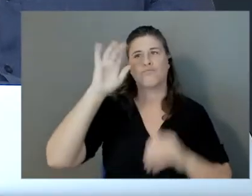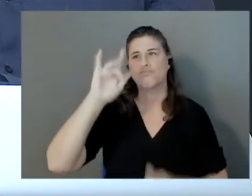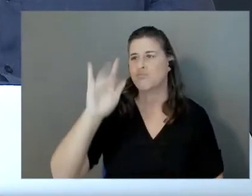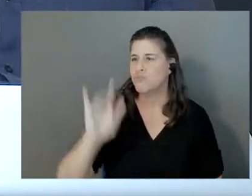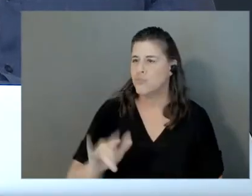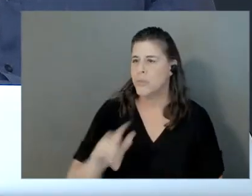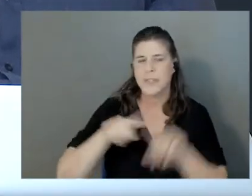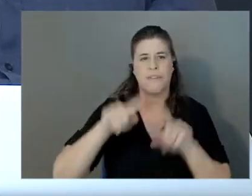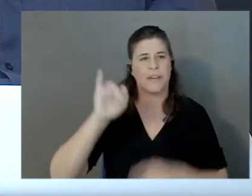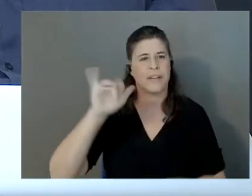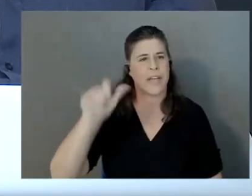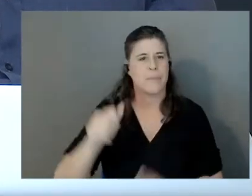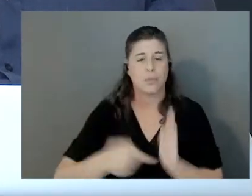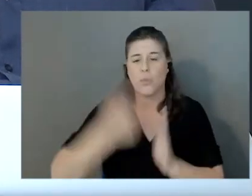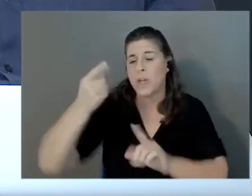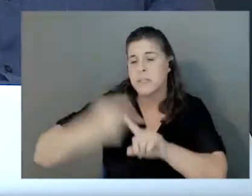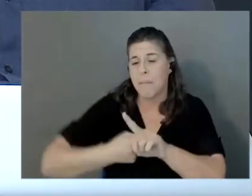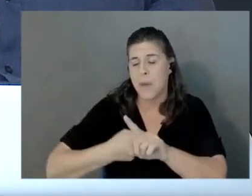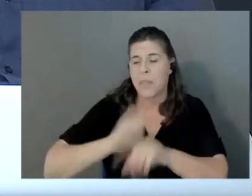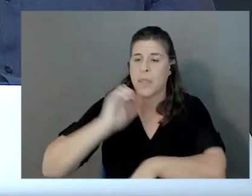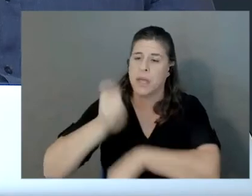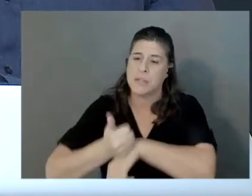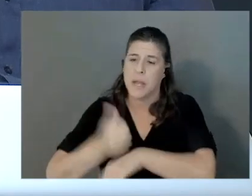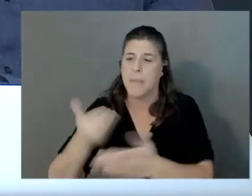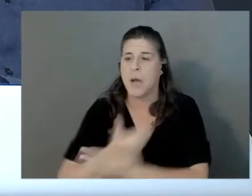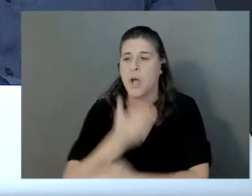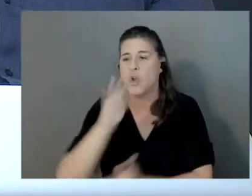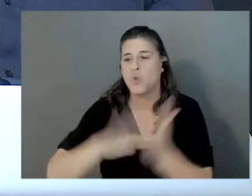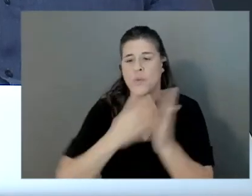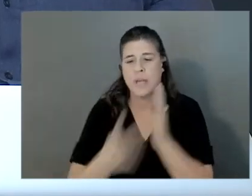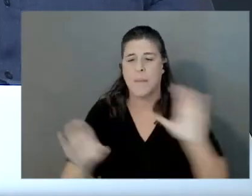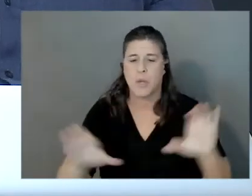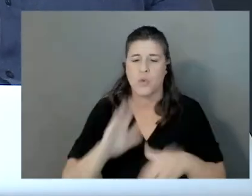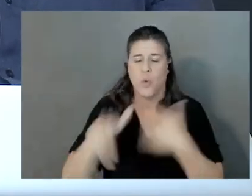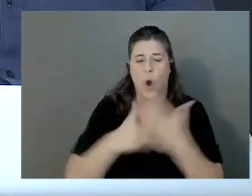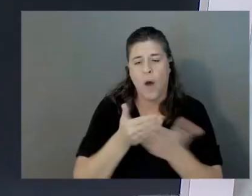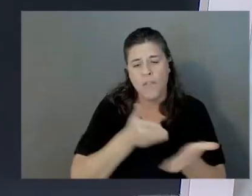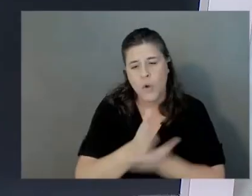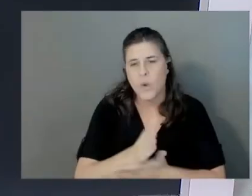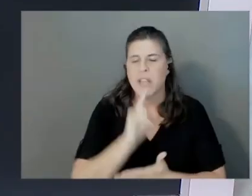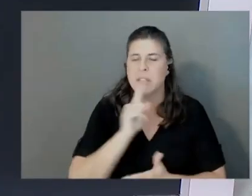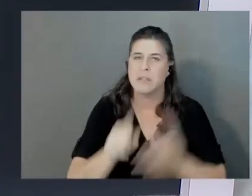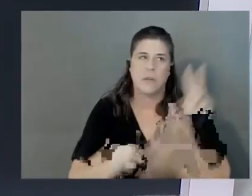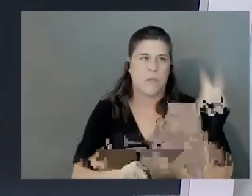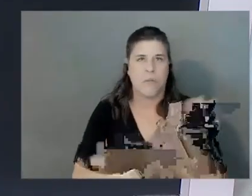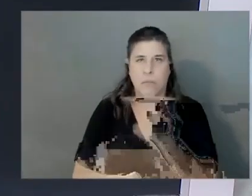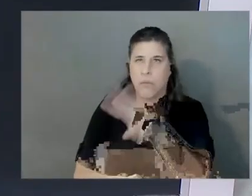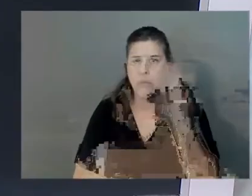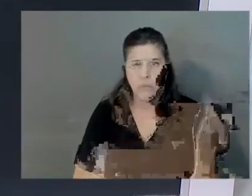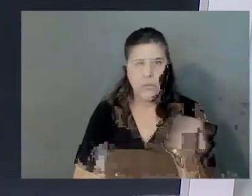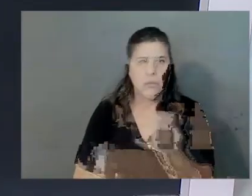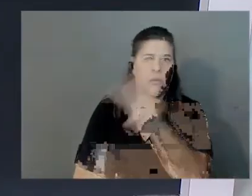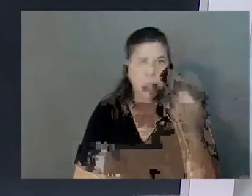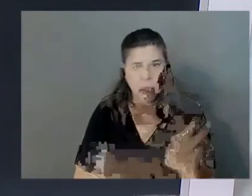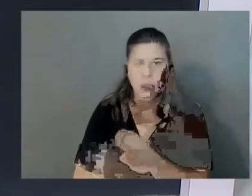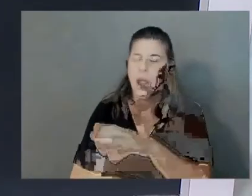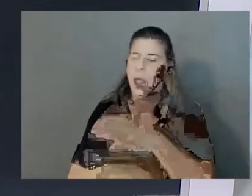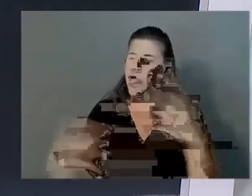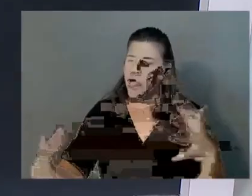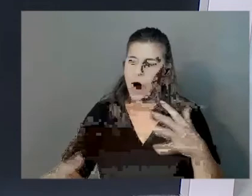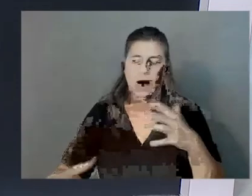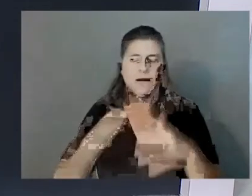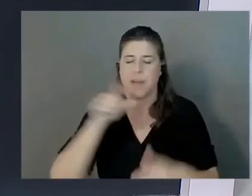once a month they create a new table and they're doing all of their writes and their activities. Just a lot of unnecessary work. Overhead. Yeah, well,